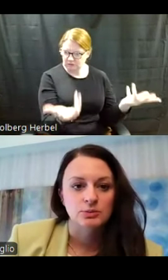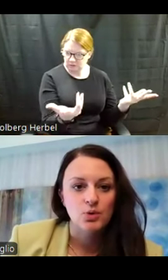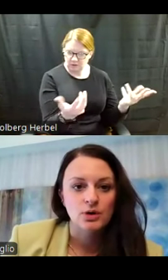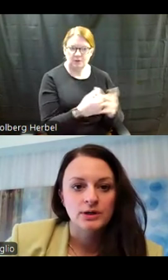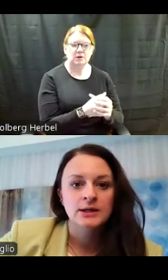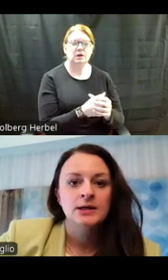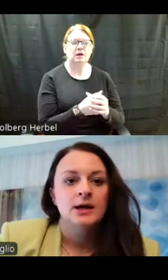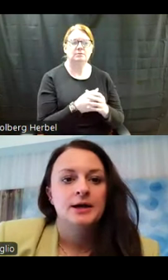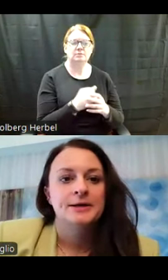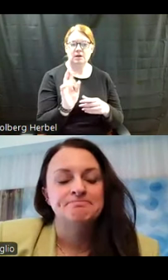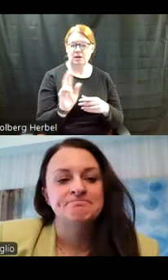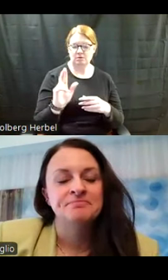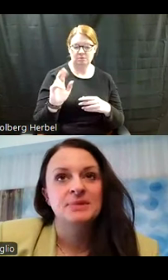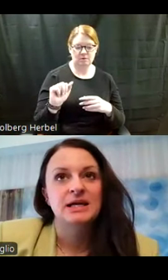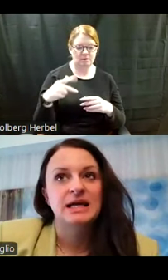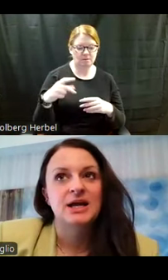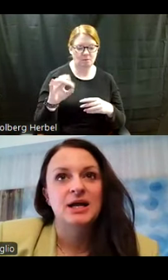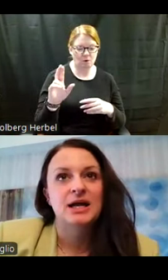again, rapport.